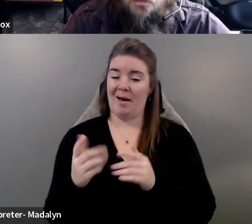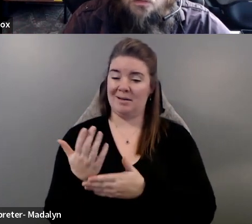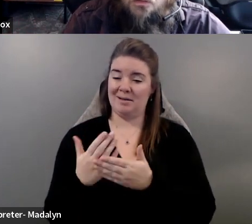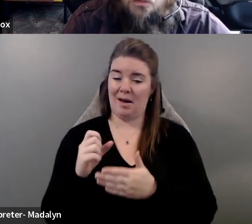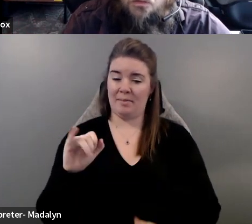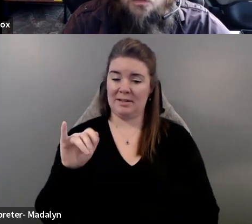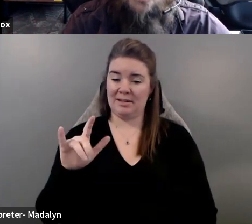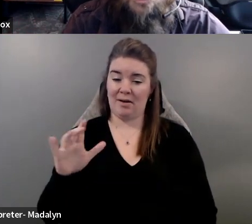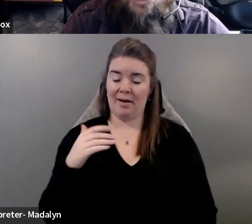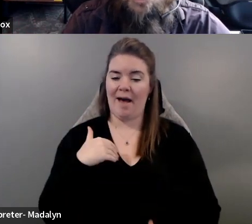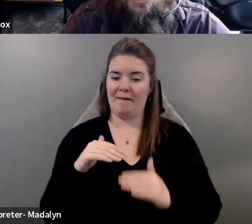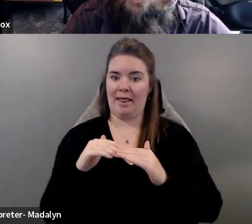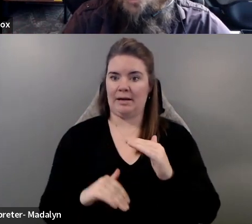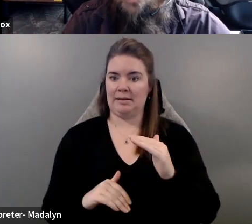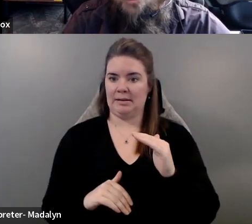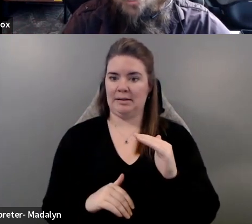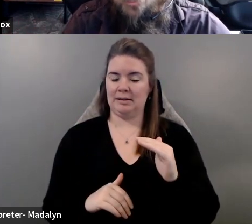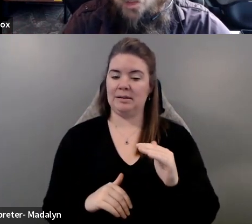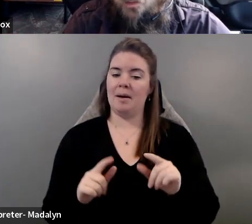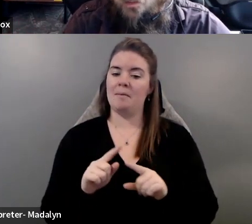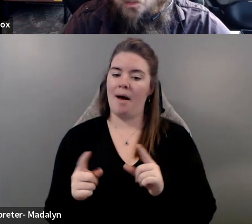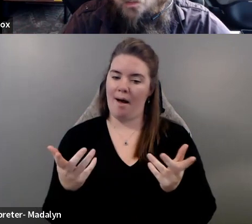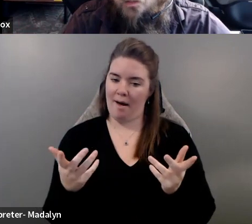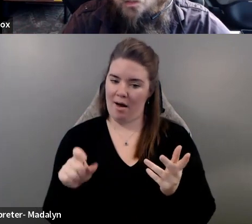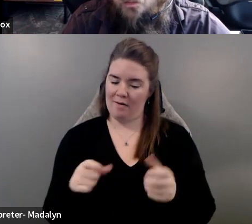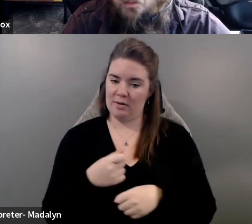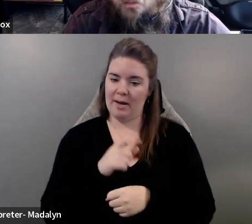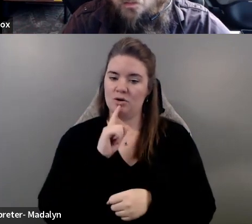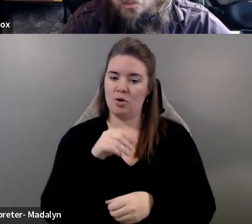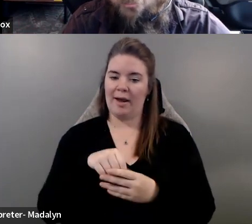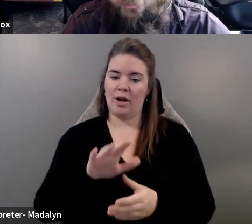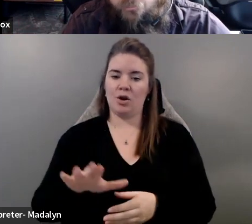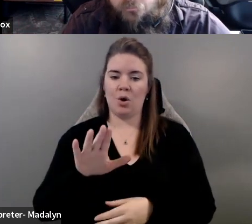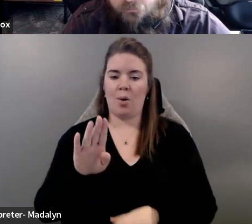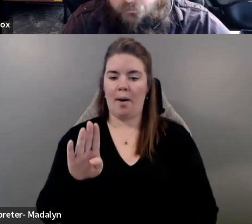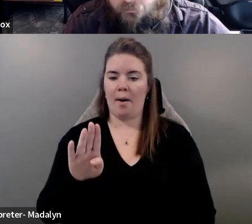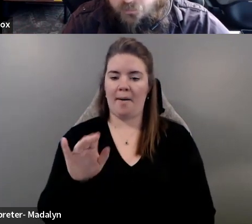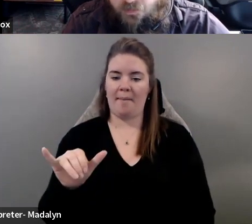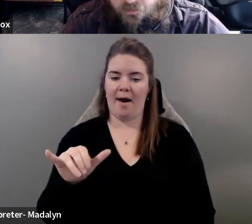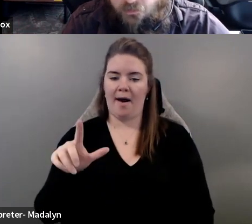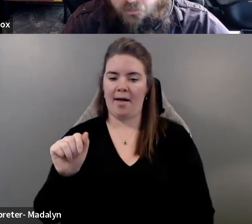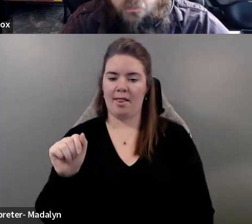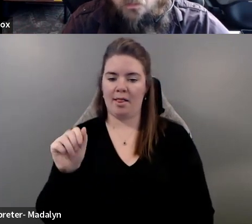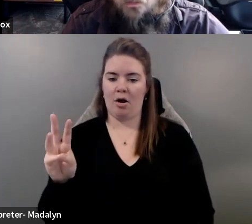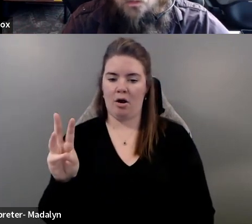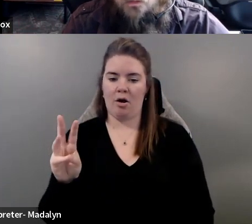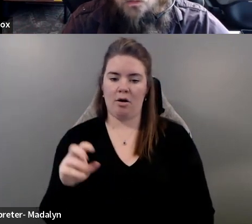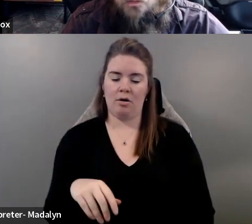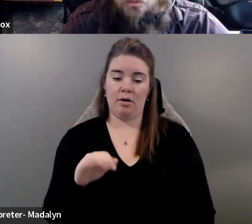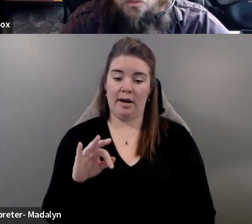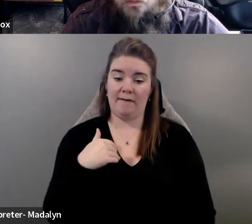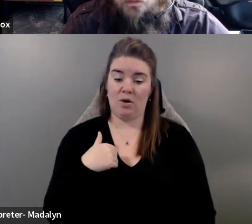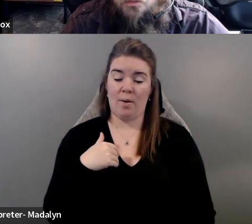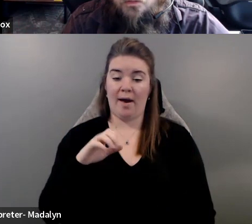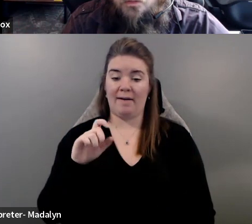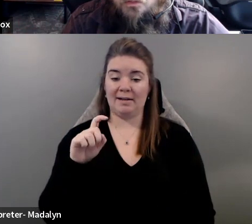less than that. But you got to make sure that that's in your bylaws. And if you have an executive order,